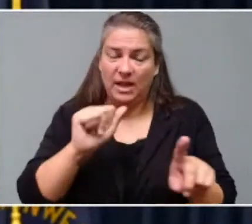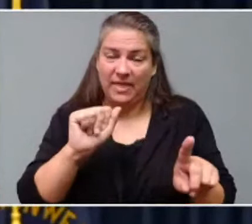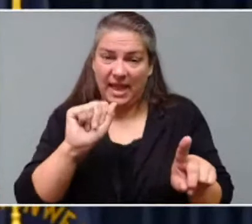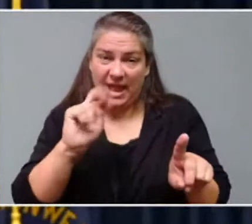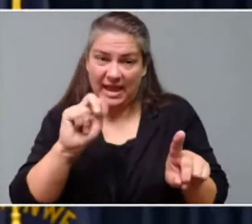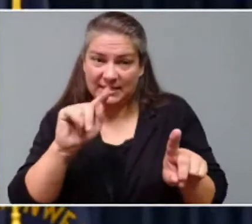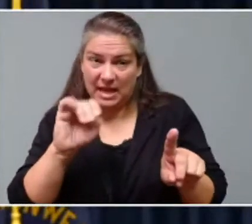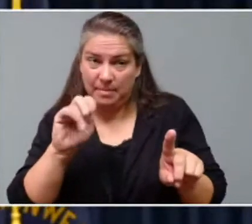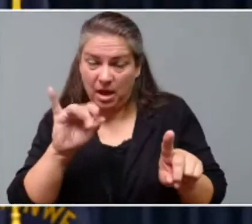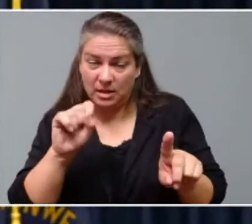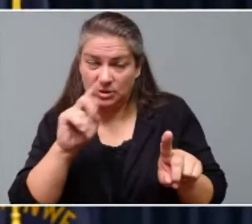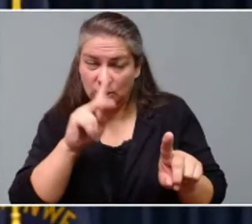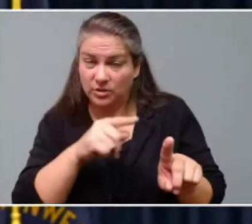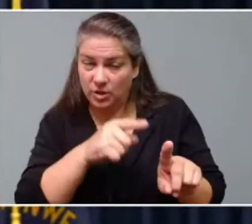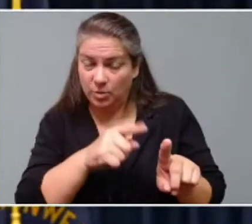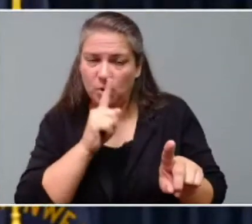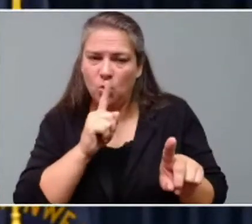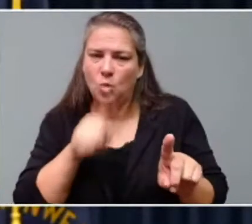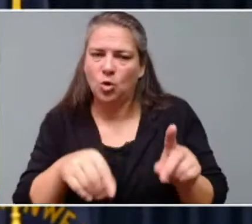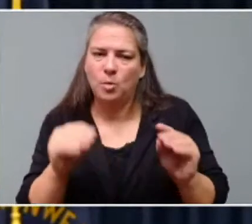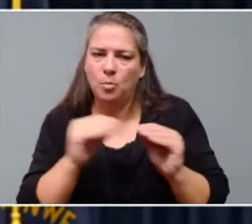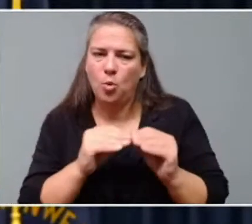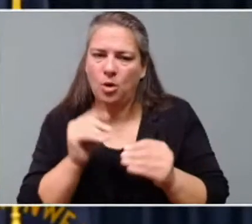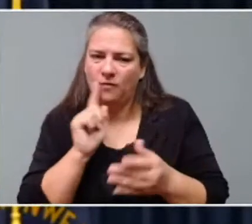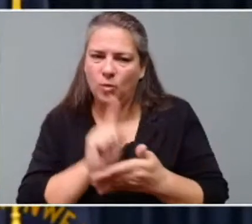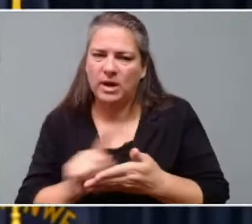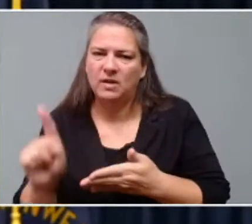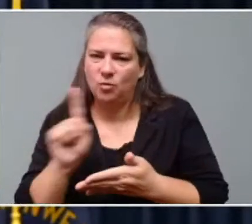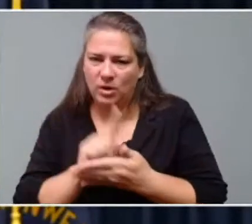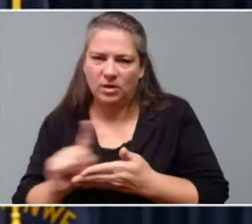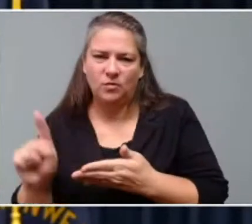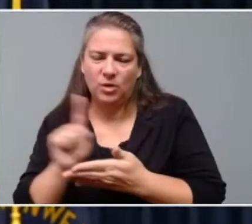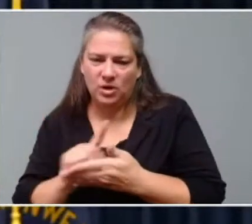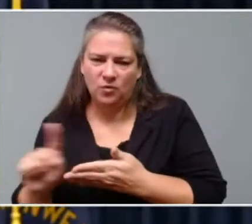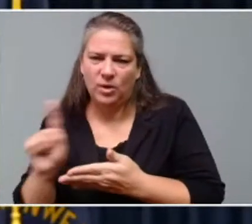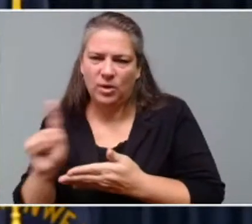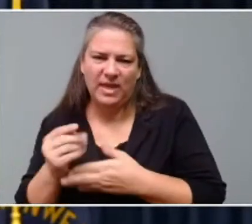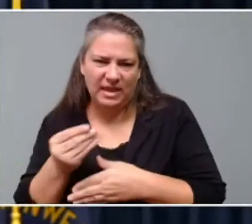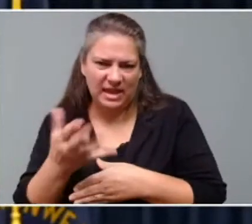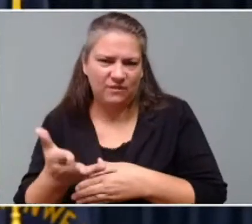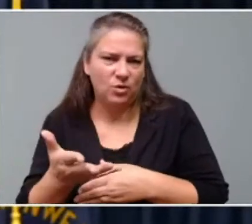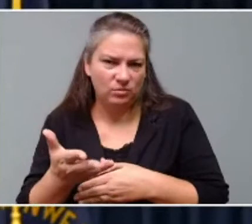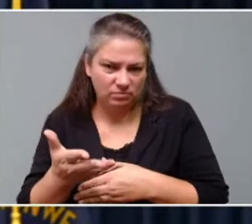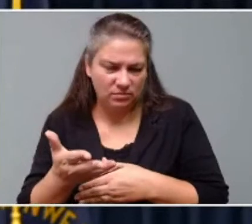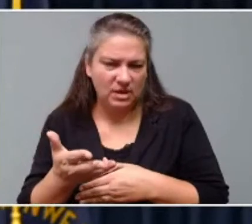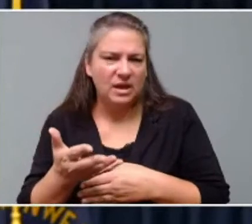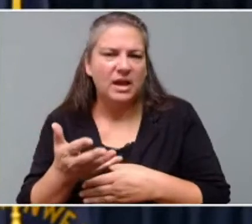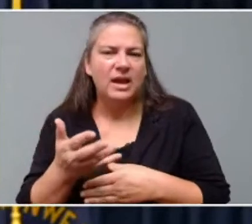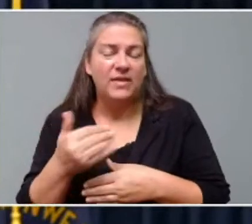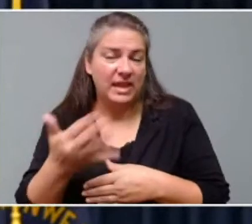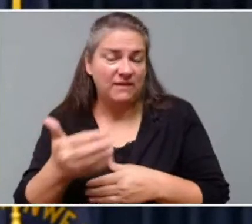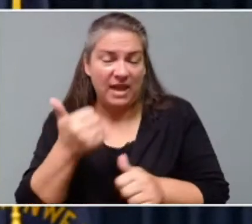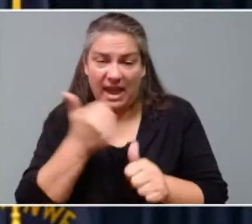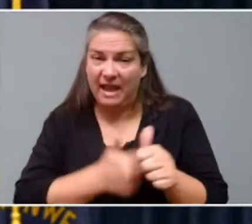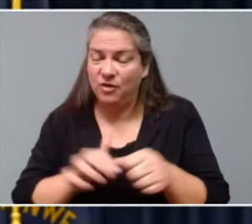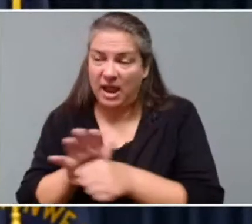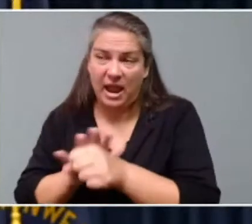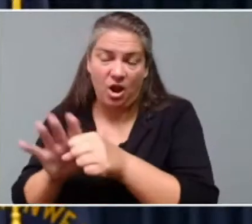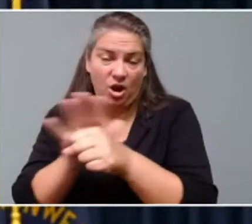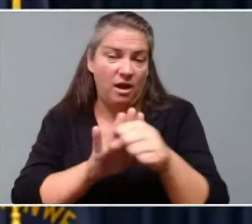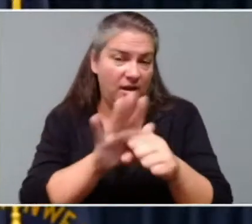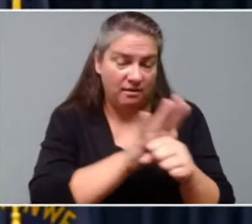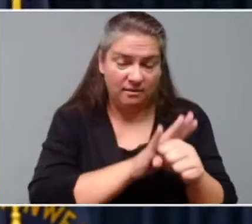one, they're being ordered more week over week over week over week. And they're being ordered in every area development district right